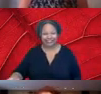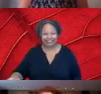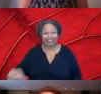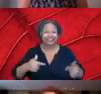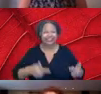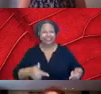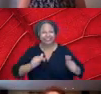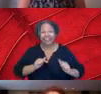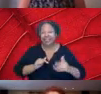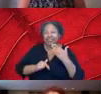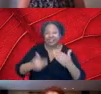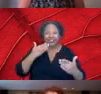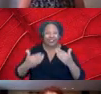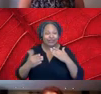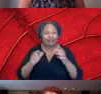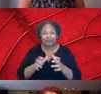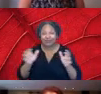Thank you so much, Jaclyn.